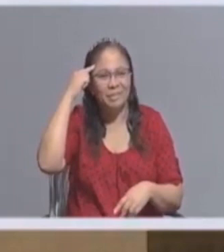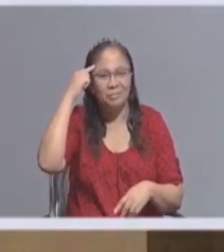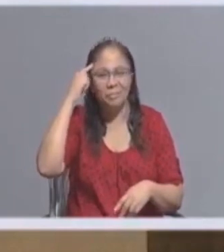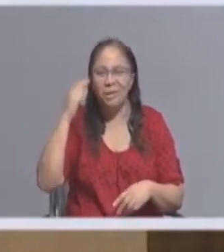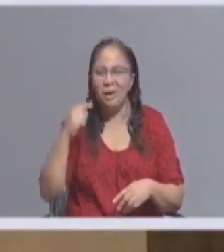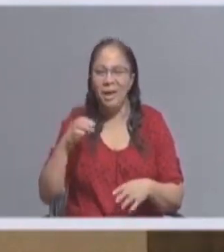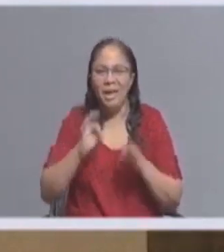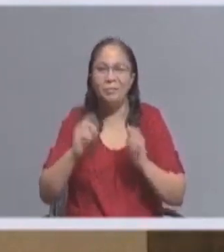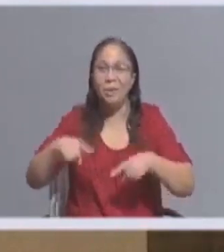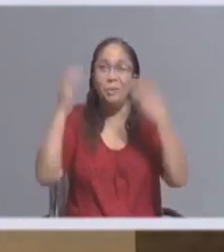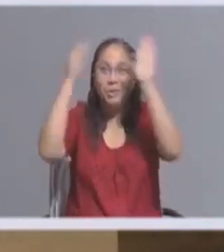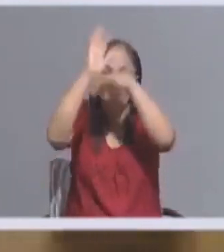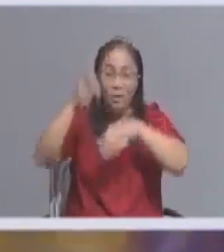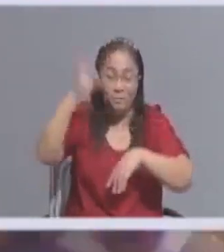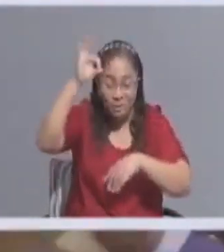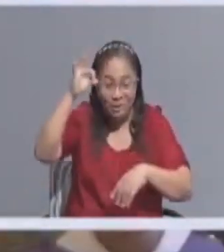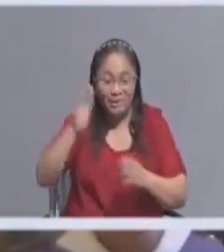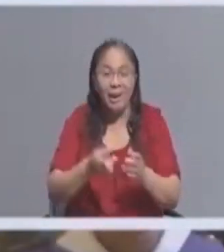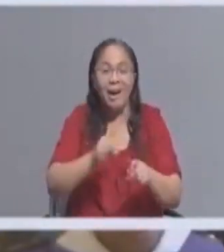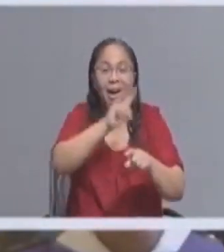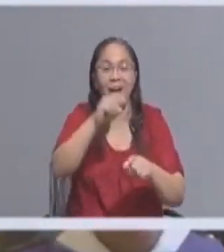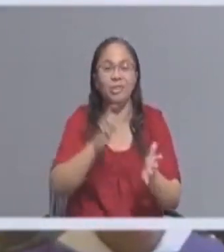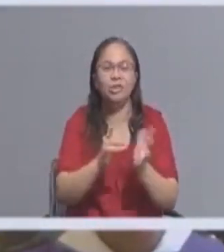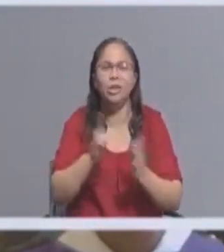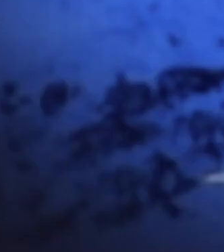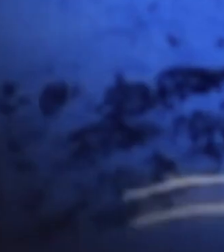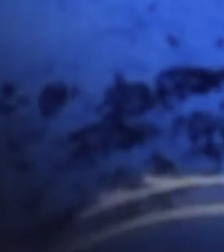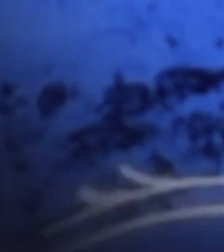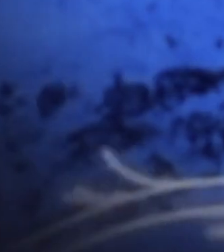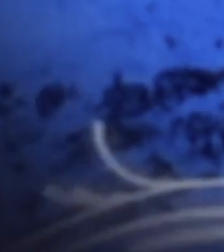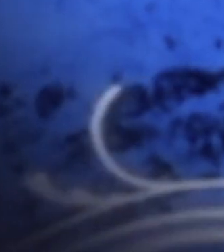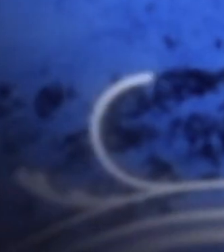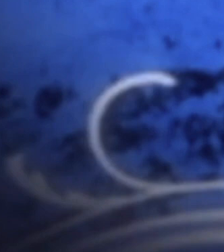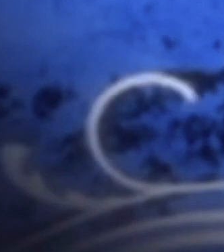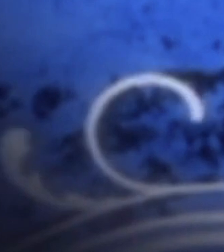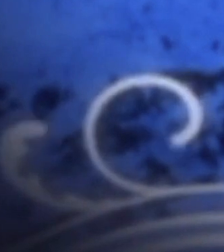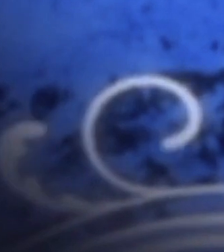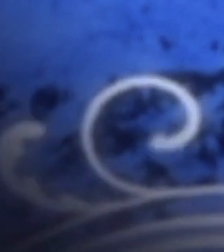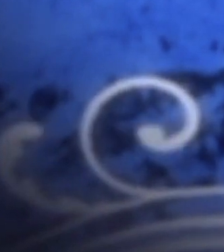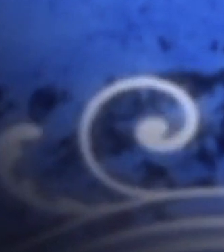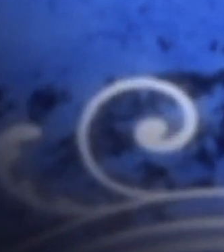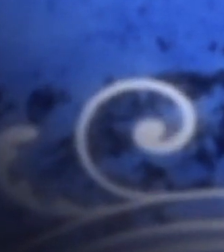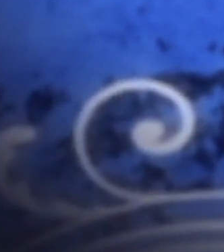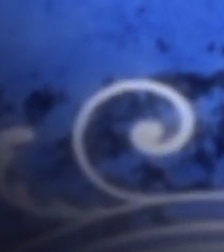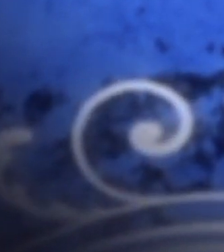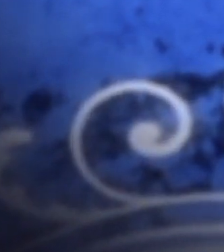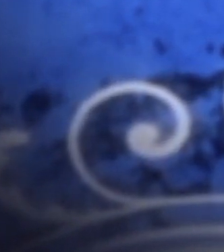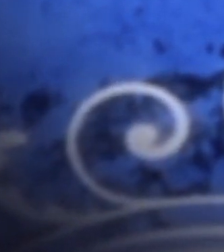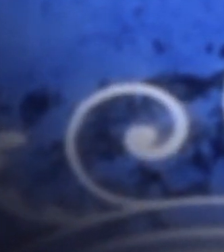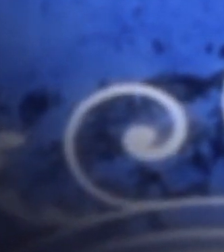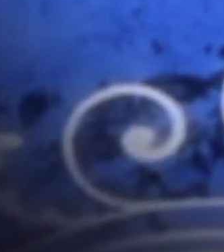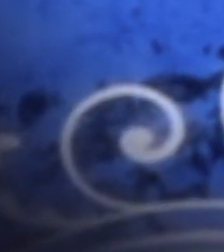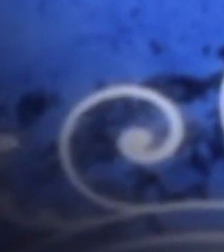1993. Every day of the week, a mass is broadcasted live for the nation to tune into. But the use of TV is